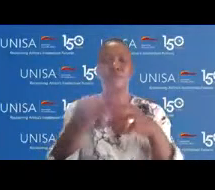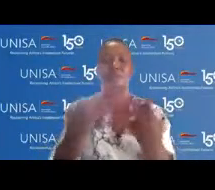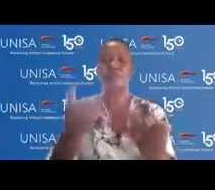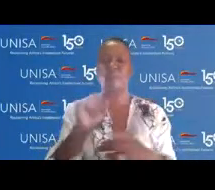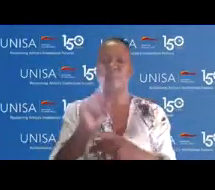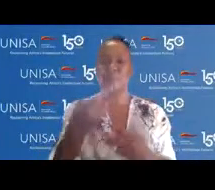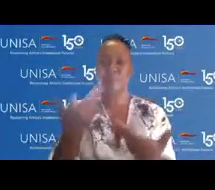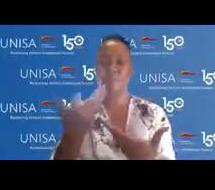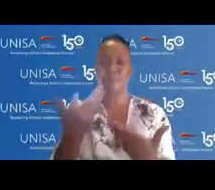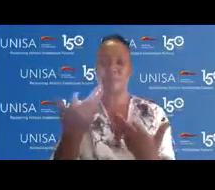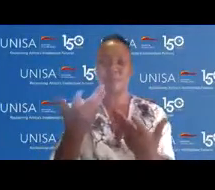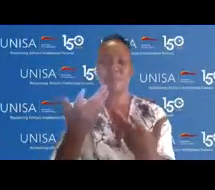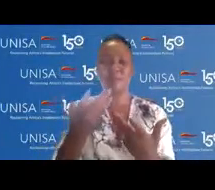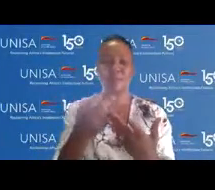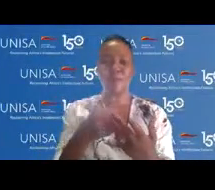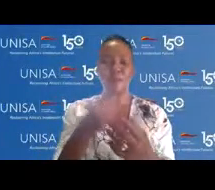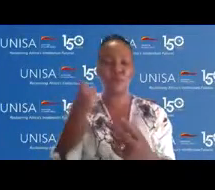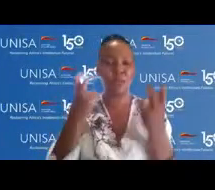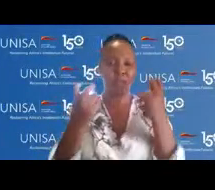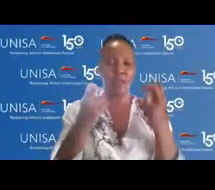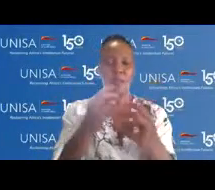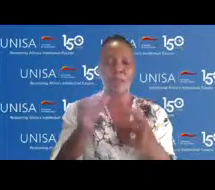people saying? Let me put on the chat there.